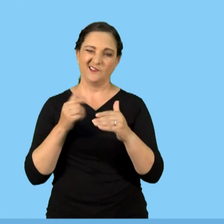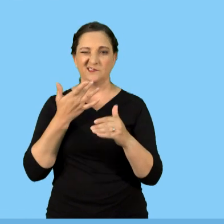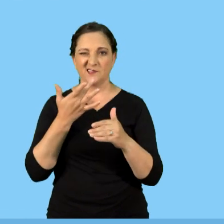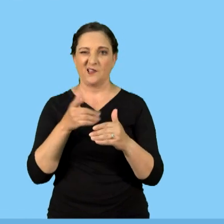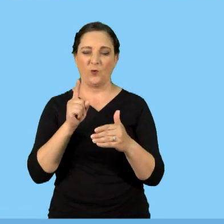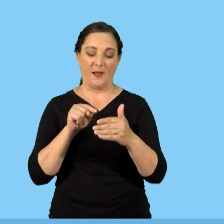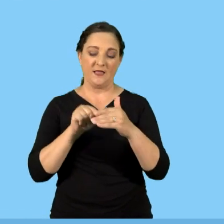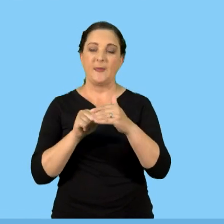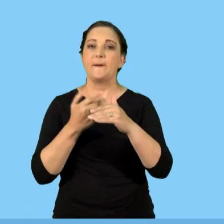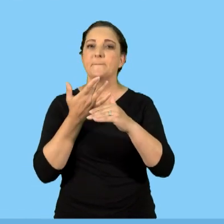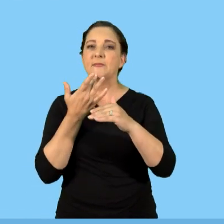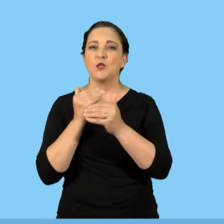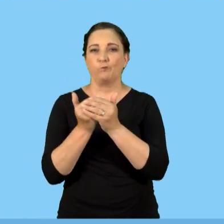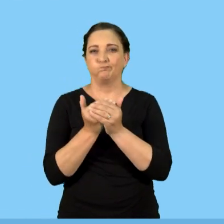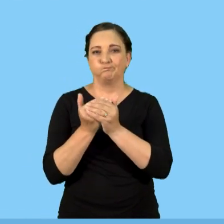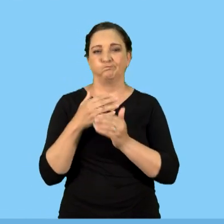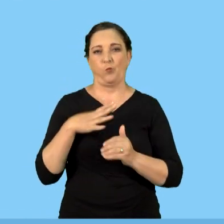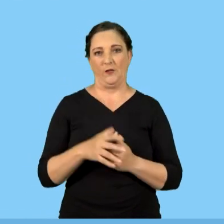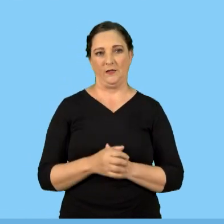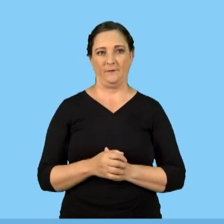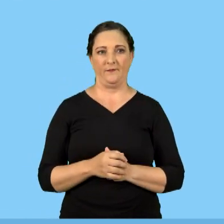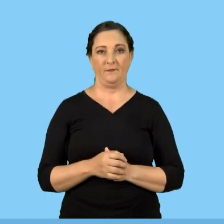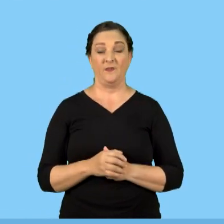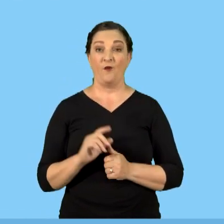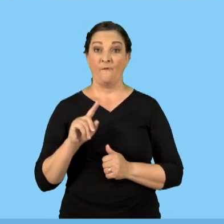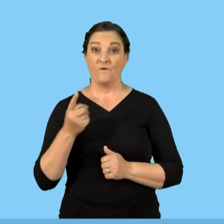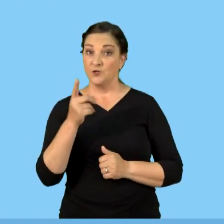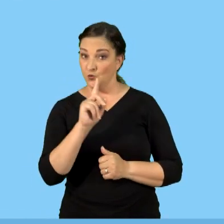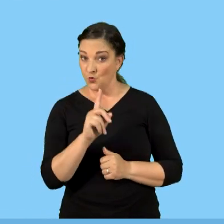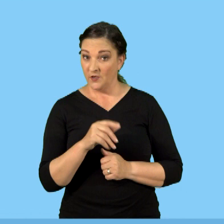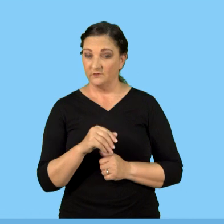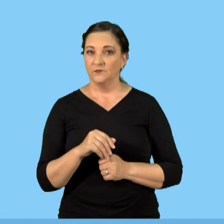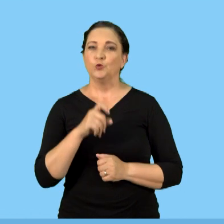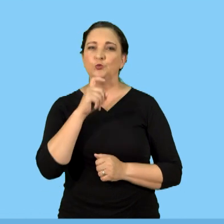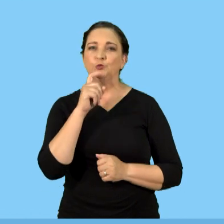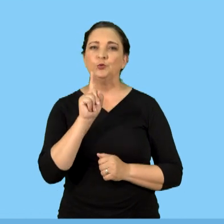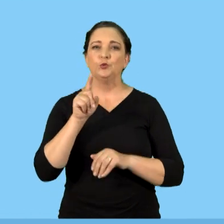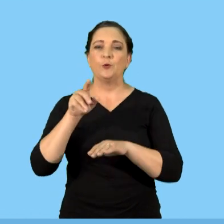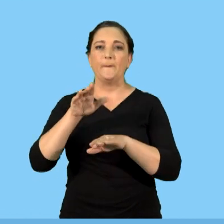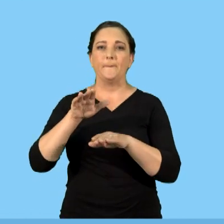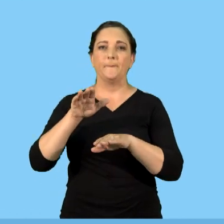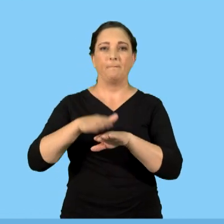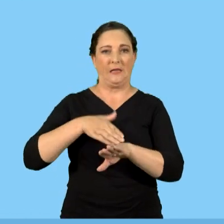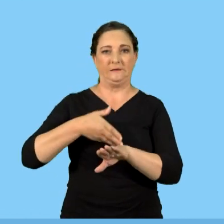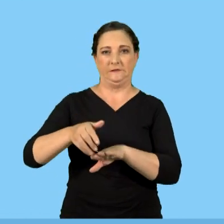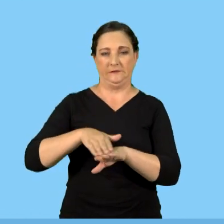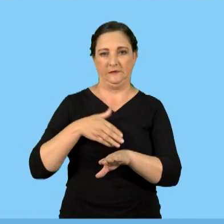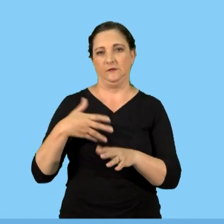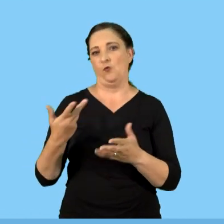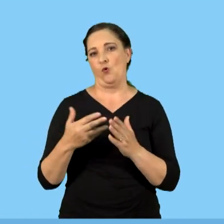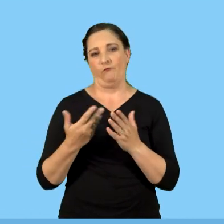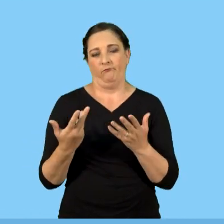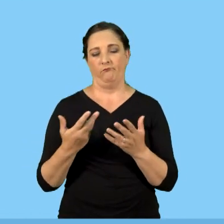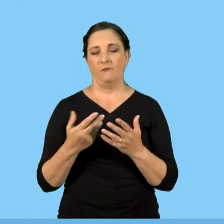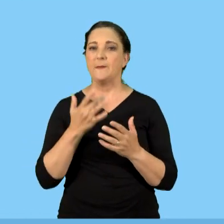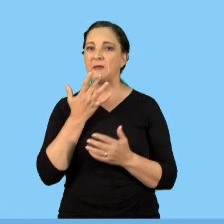to preserve, we can say. Now, the first method that you're going to use is paint. So we're going to be using painting. So we're going to